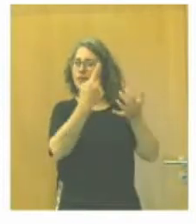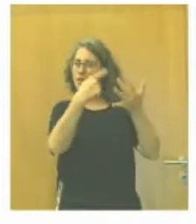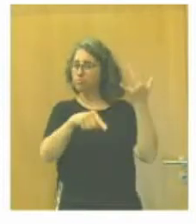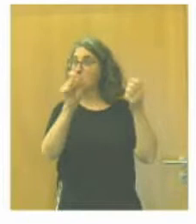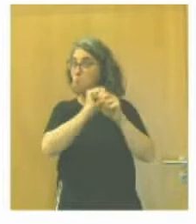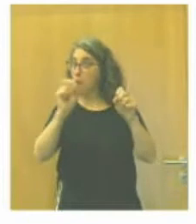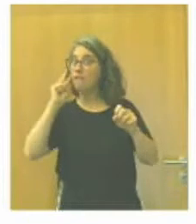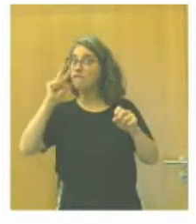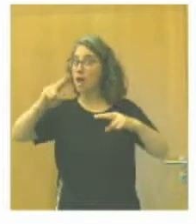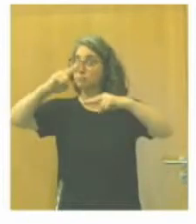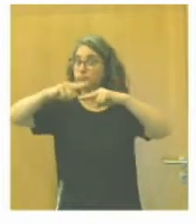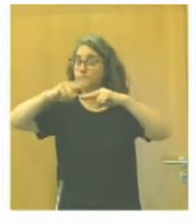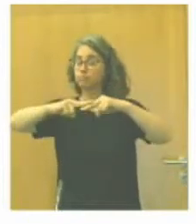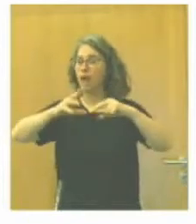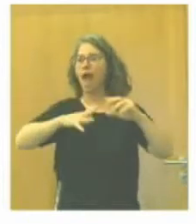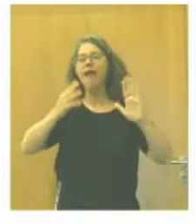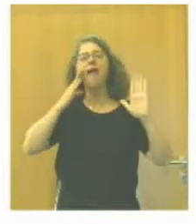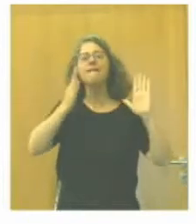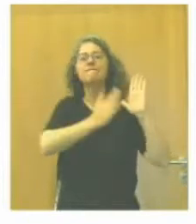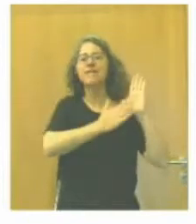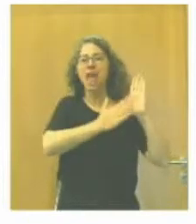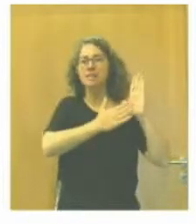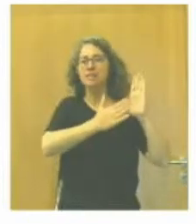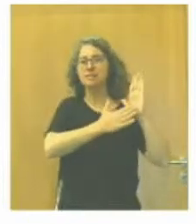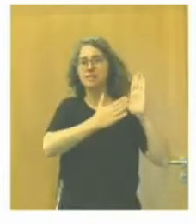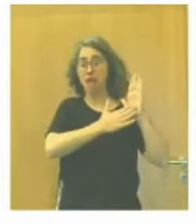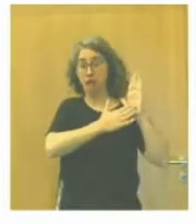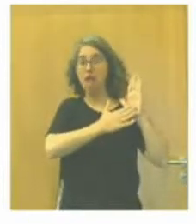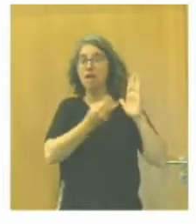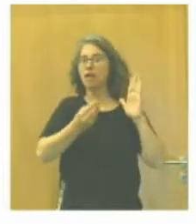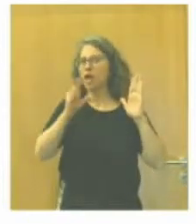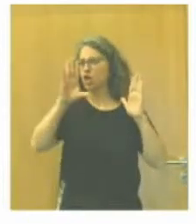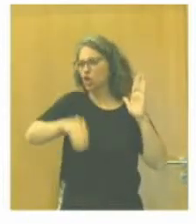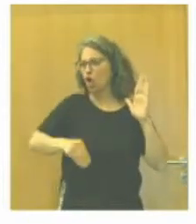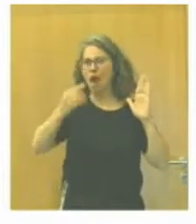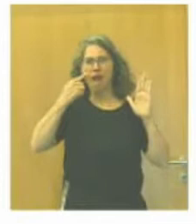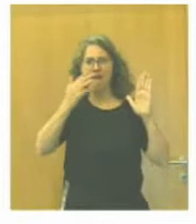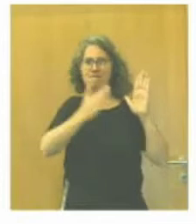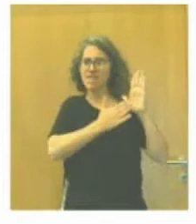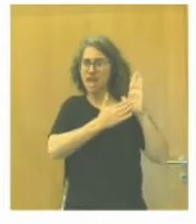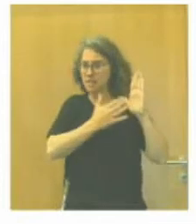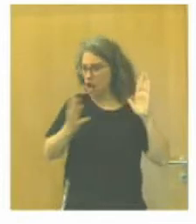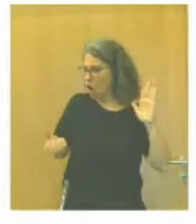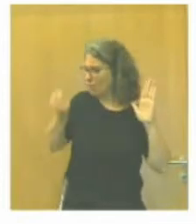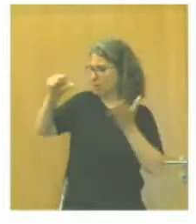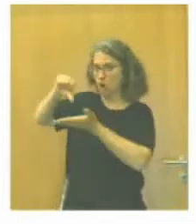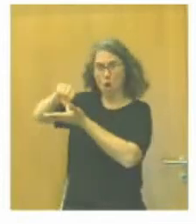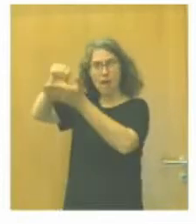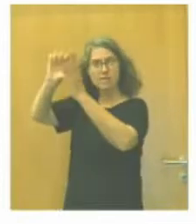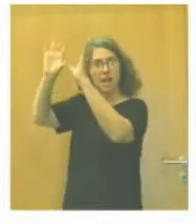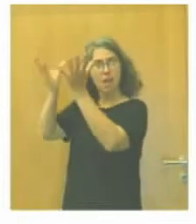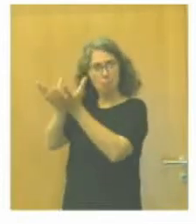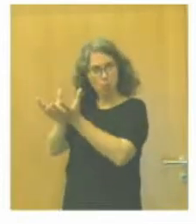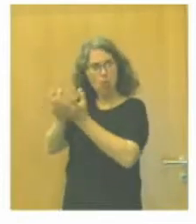from all of the good evidence that we could find from countries around the world. We especially were looking for evidence from low and middle